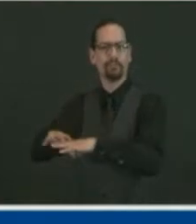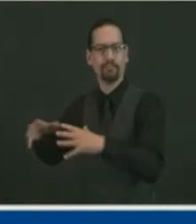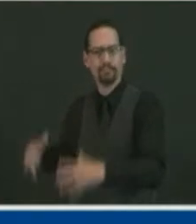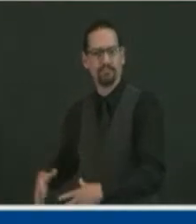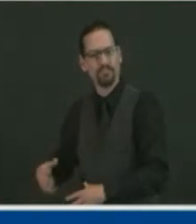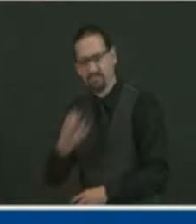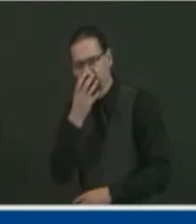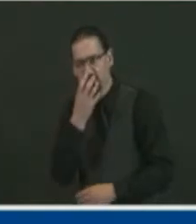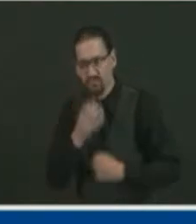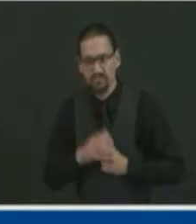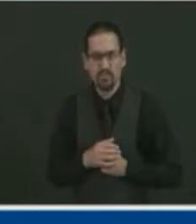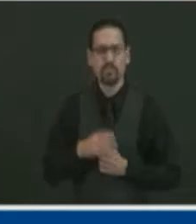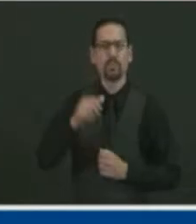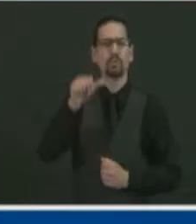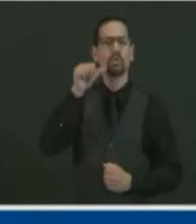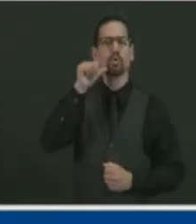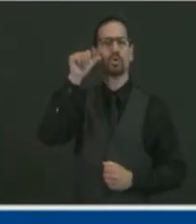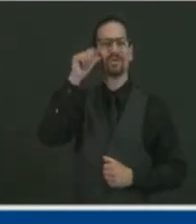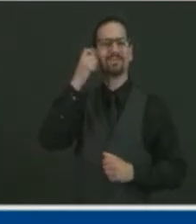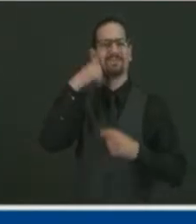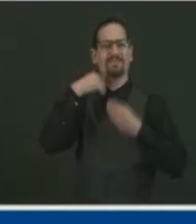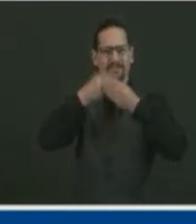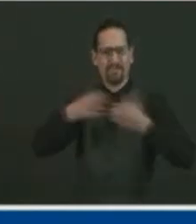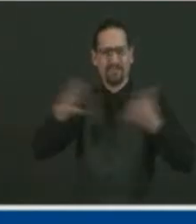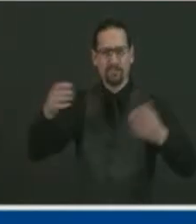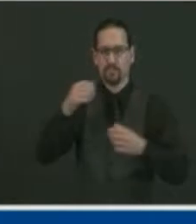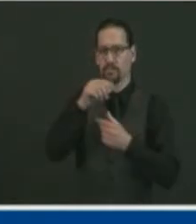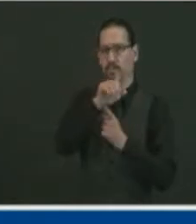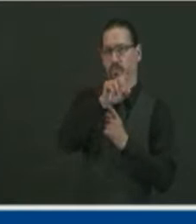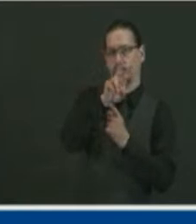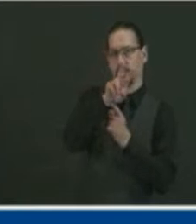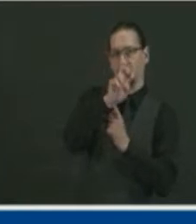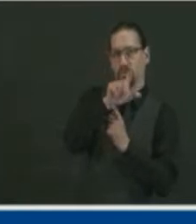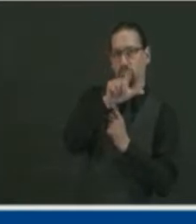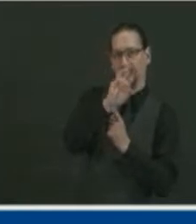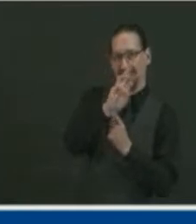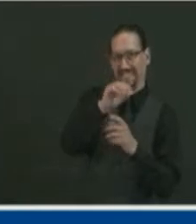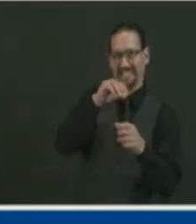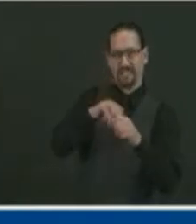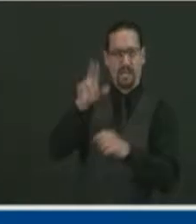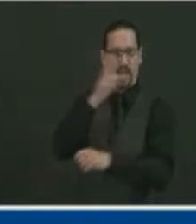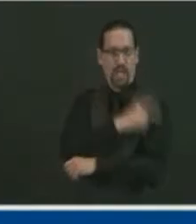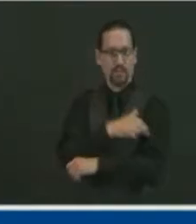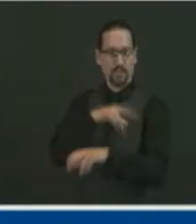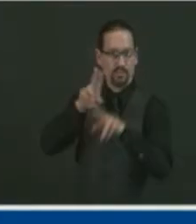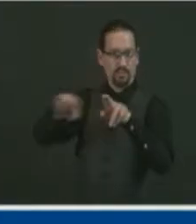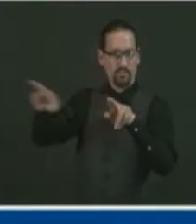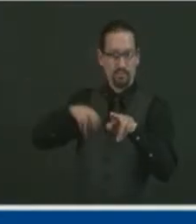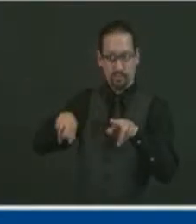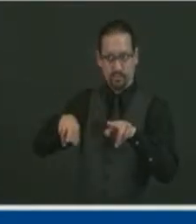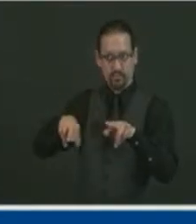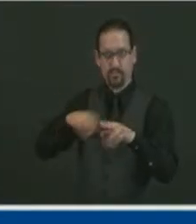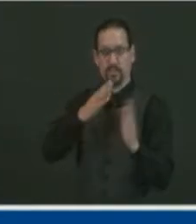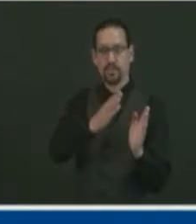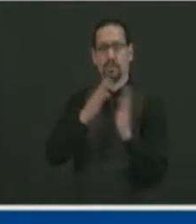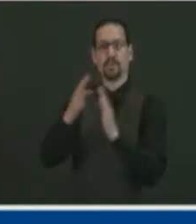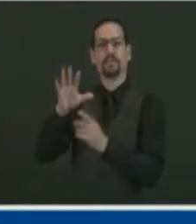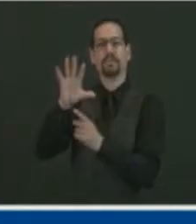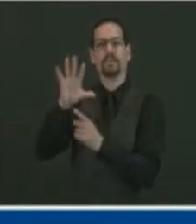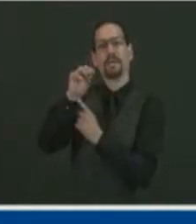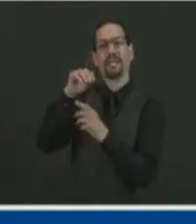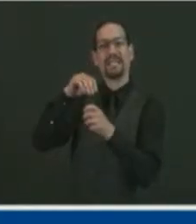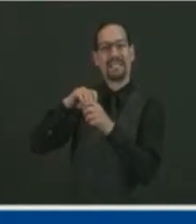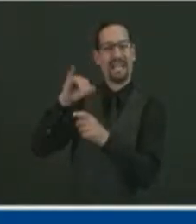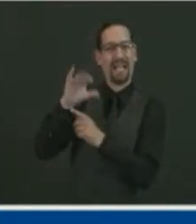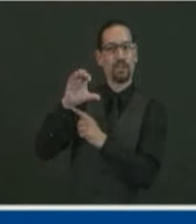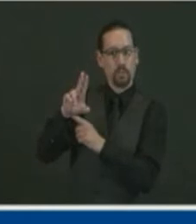Yesterday, the numbers I reported were 226 people currently hospitalized, 50 people in the ICU, and